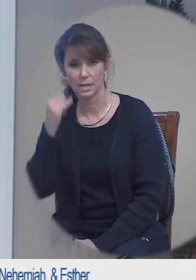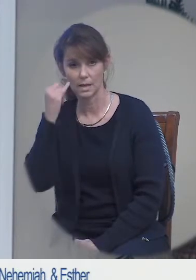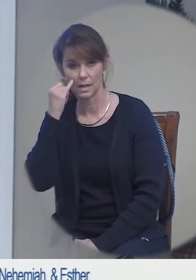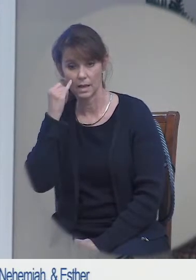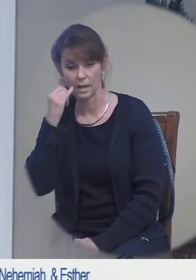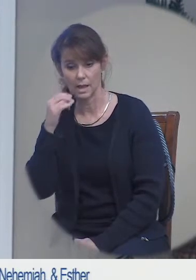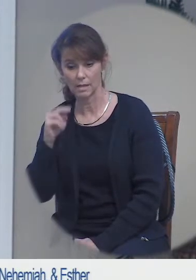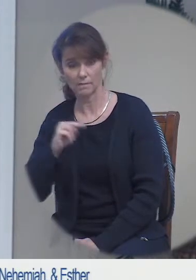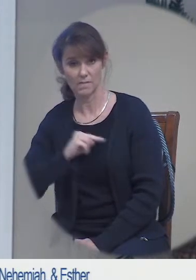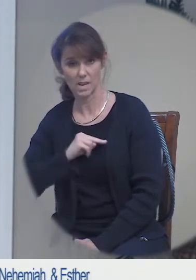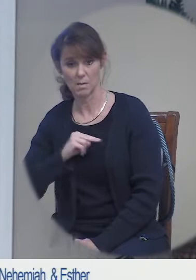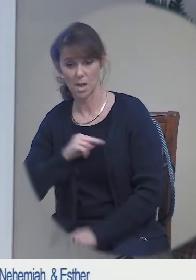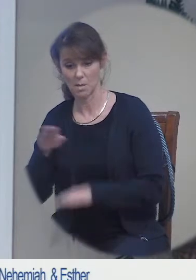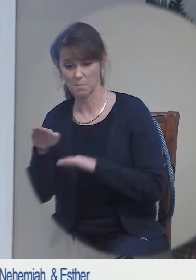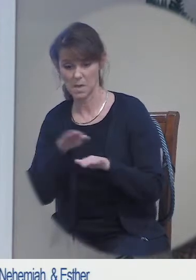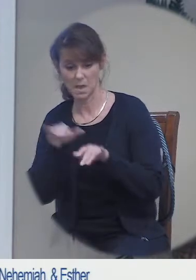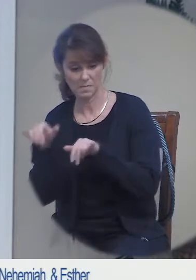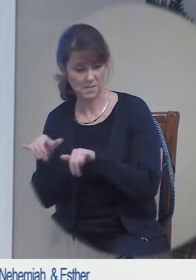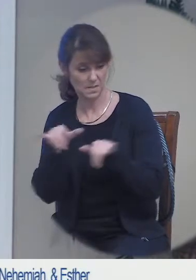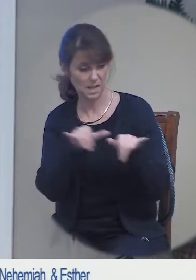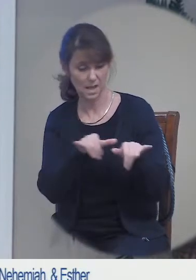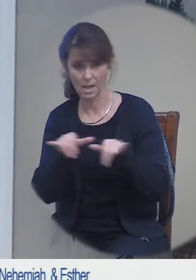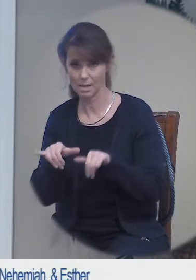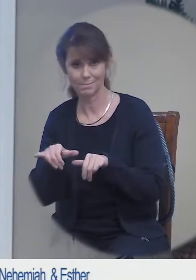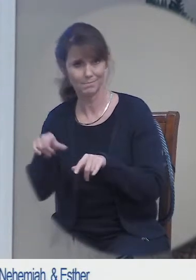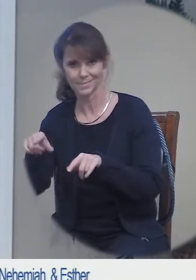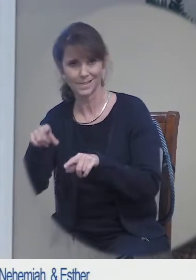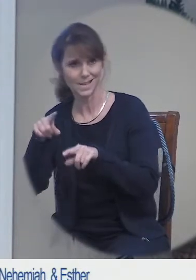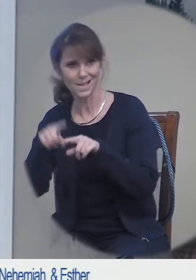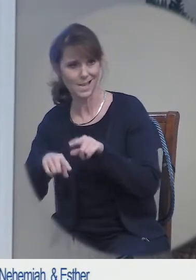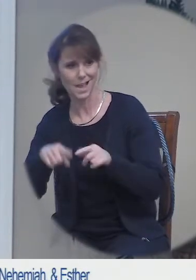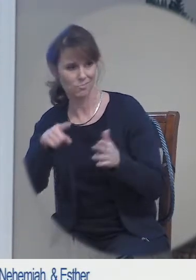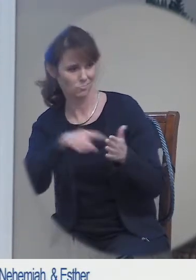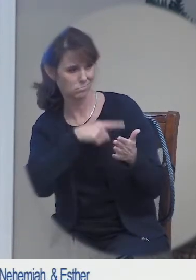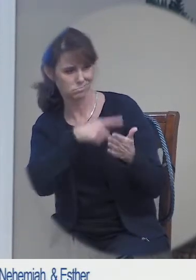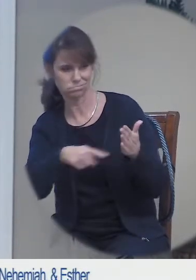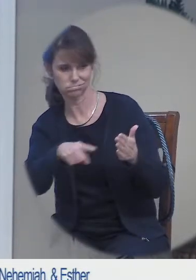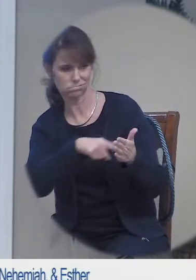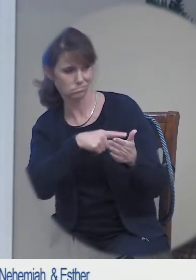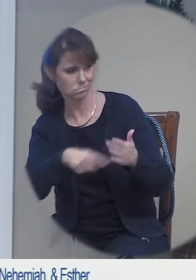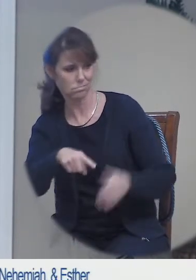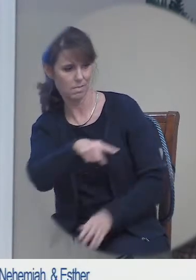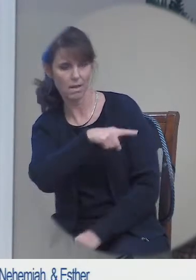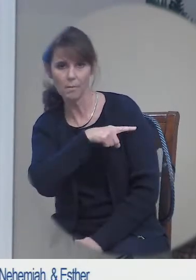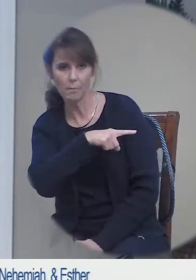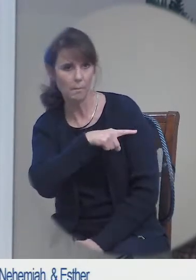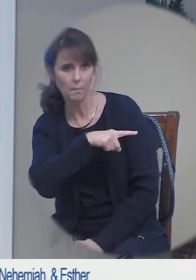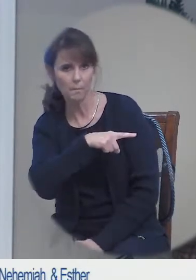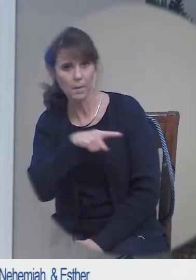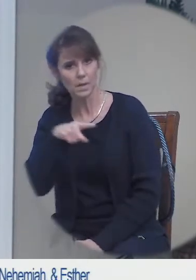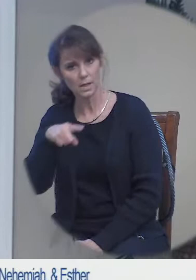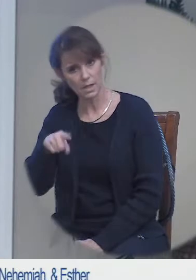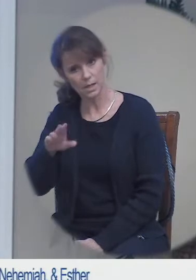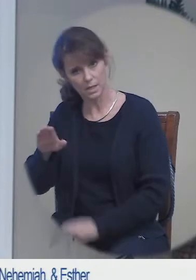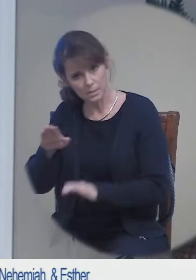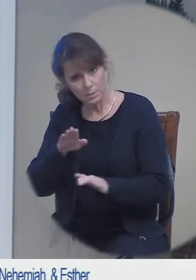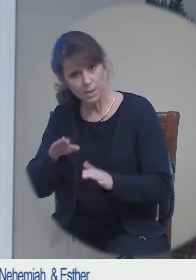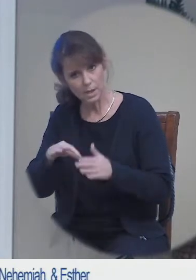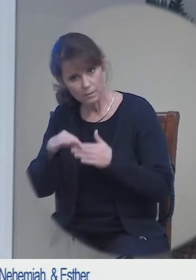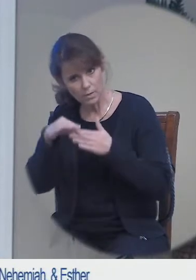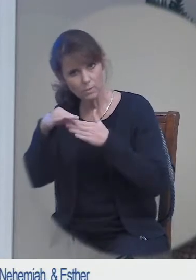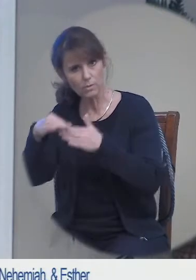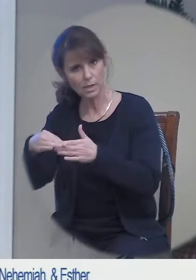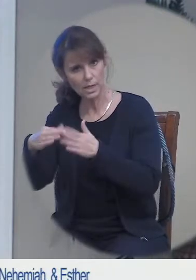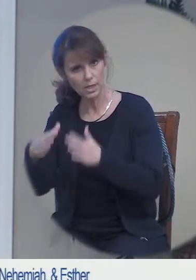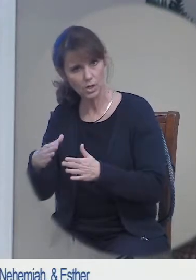at all. But Nehemiah is not only providing an example by his own behavior, he's saying, look, this is